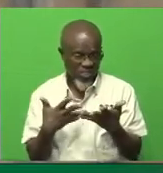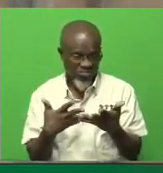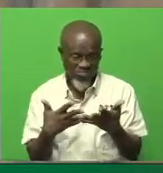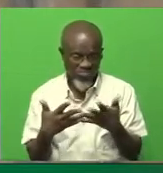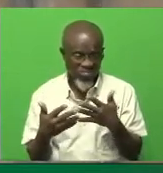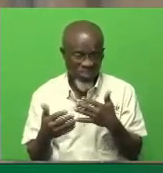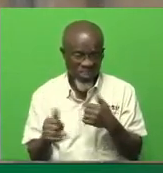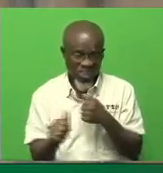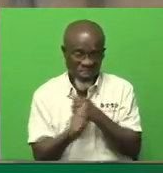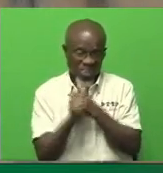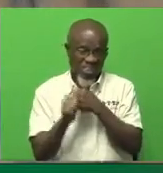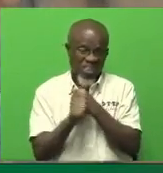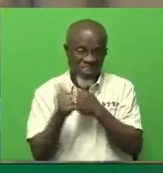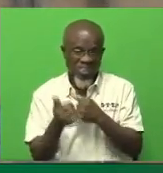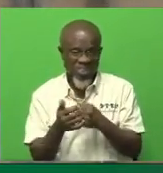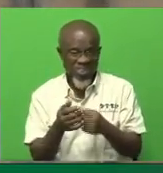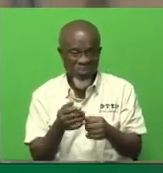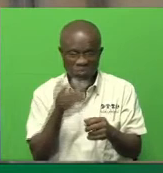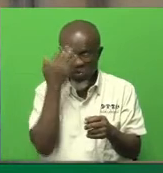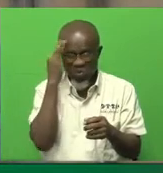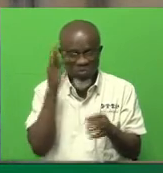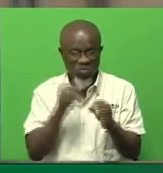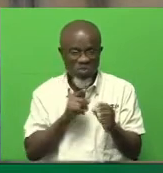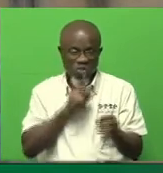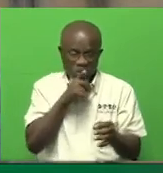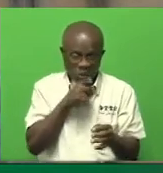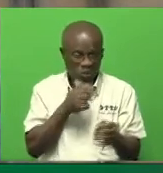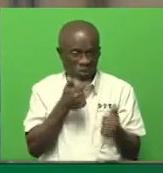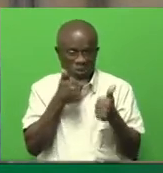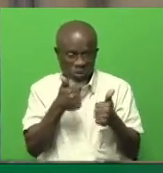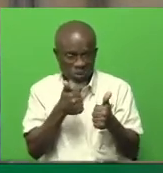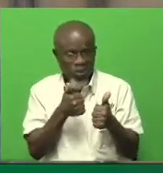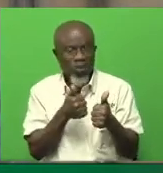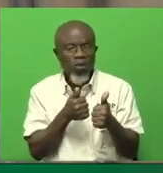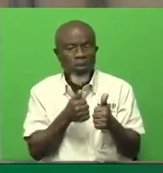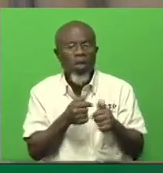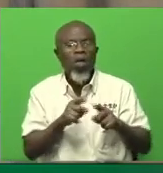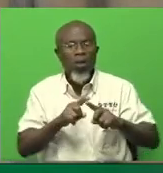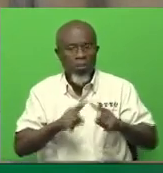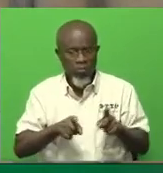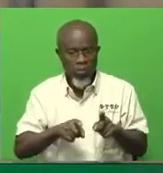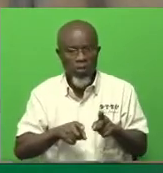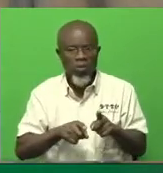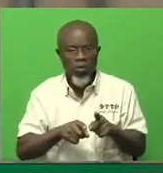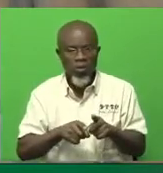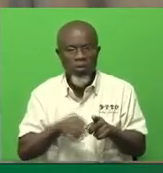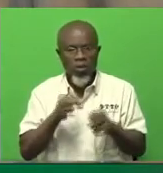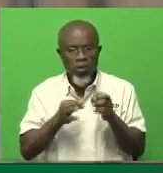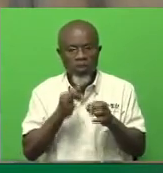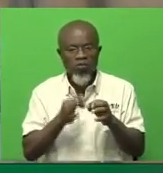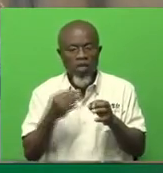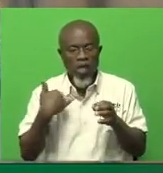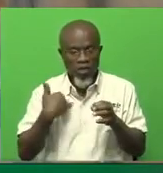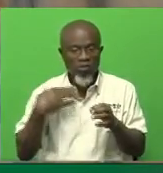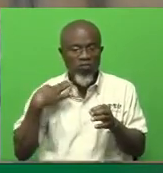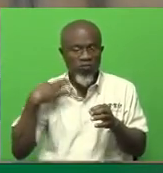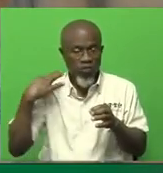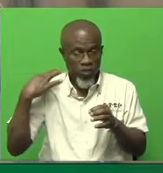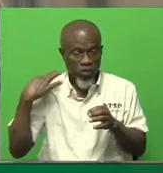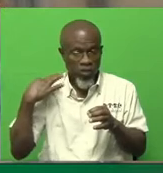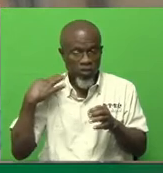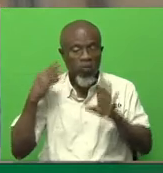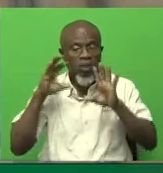where we hope to have an army of good what do I mean by this Army of good an army of